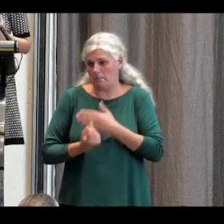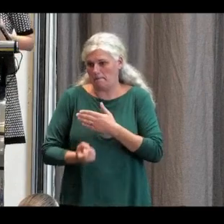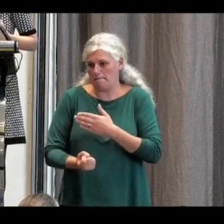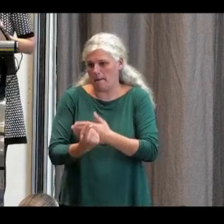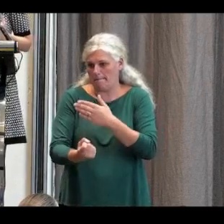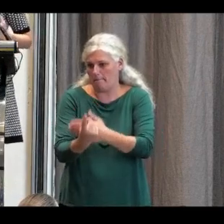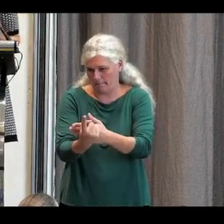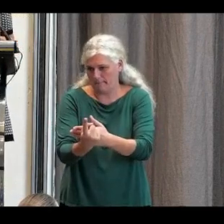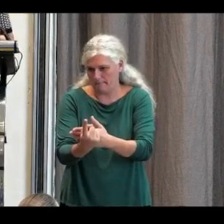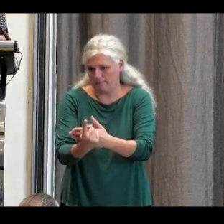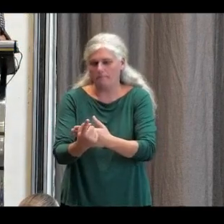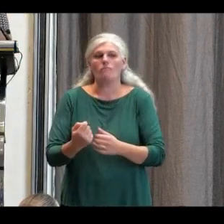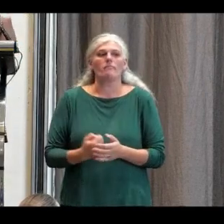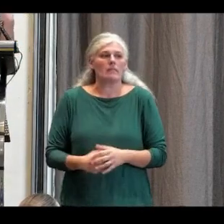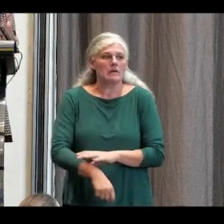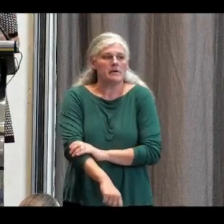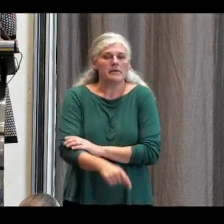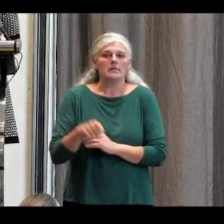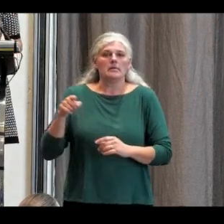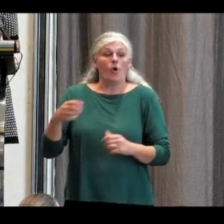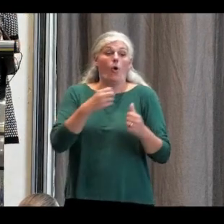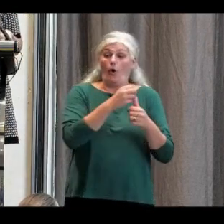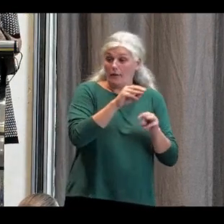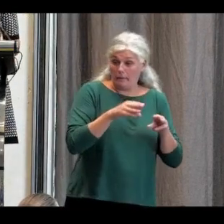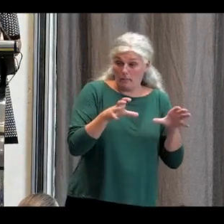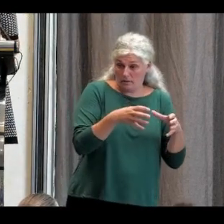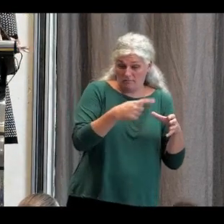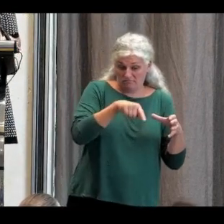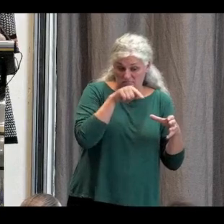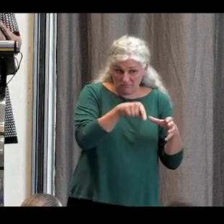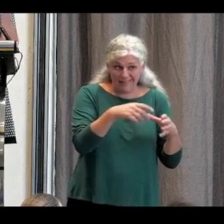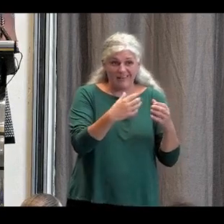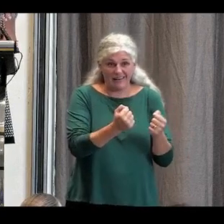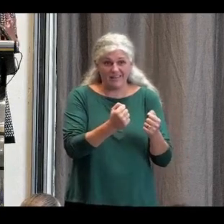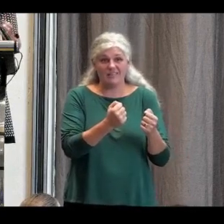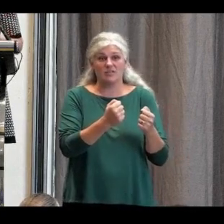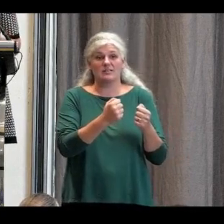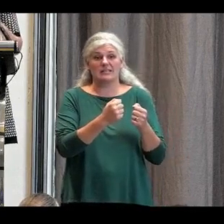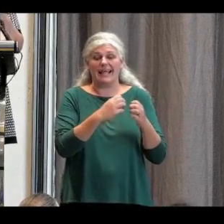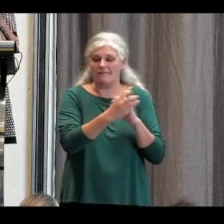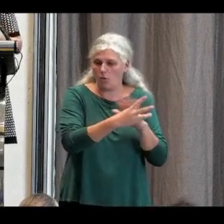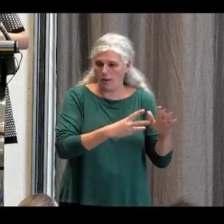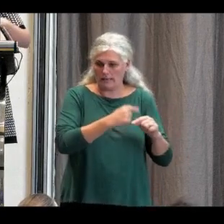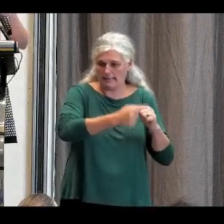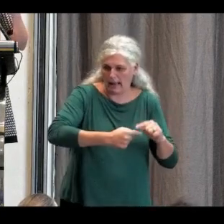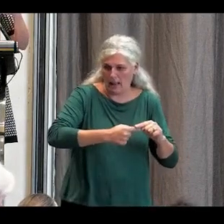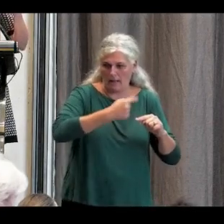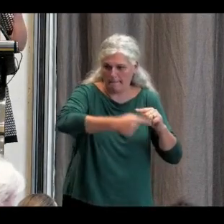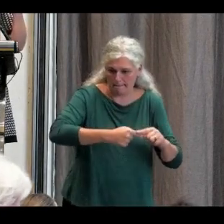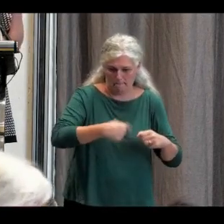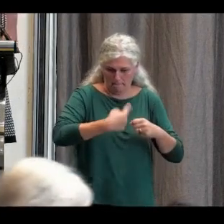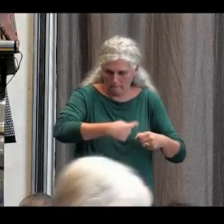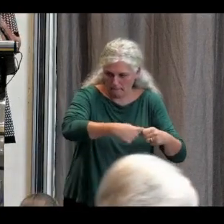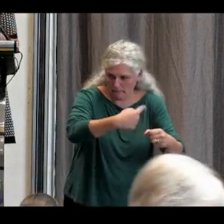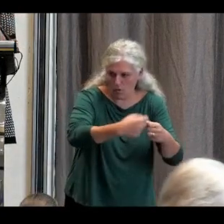and recur again. So other people actually have weekly cycles, or they